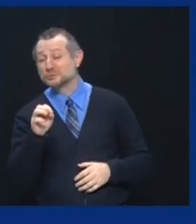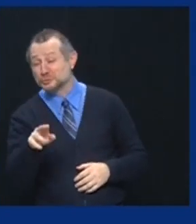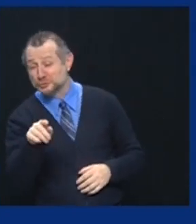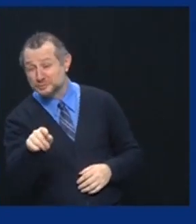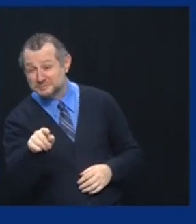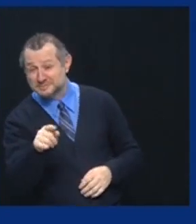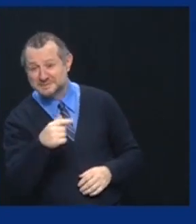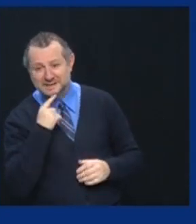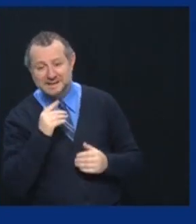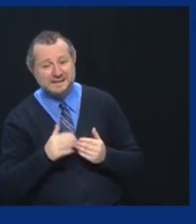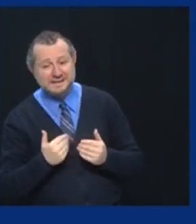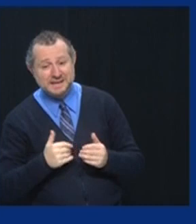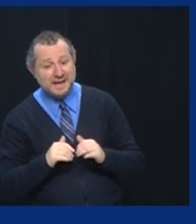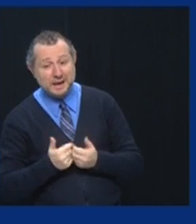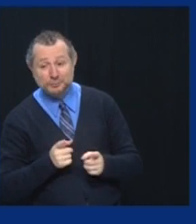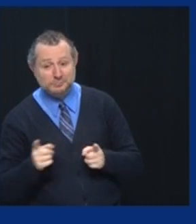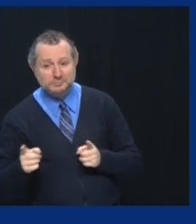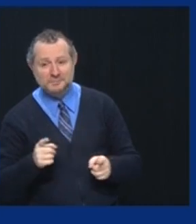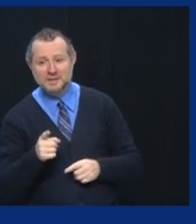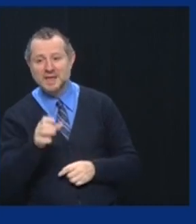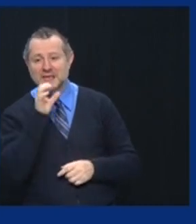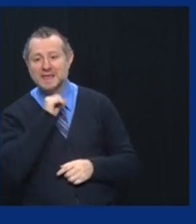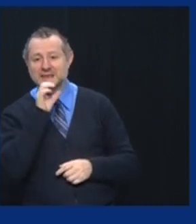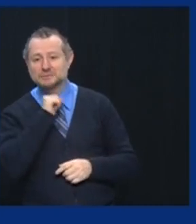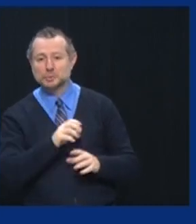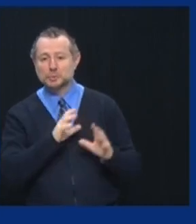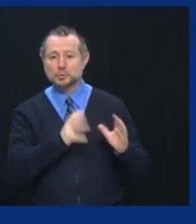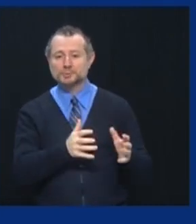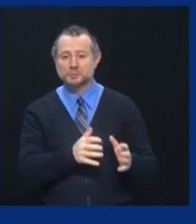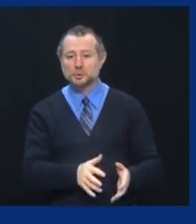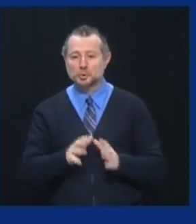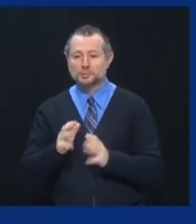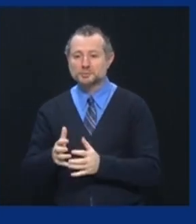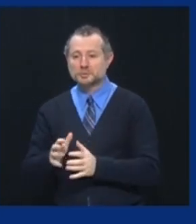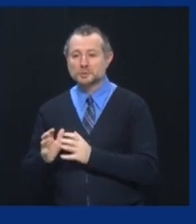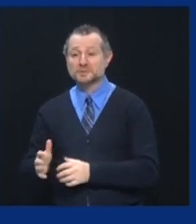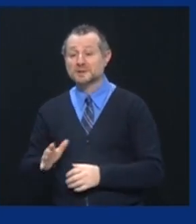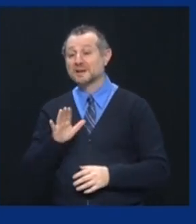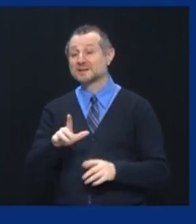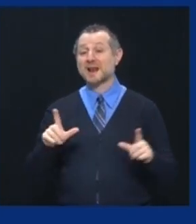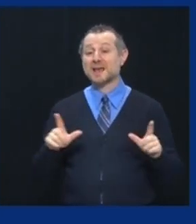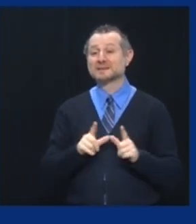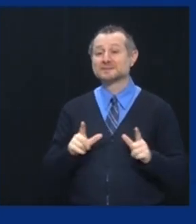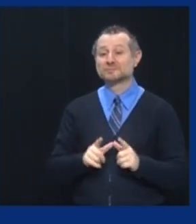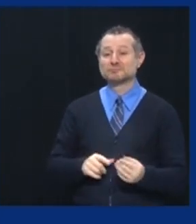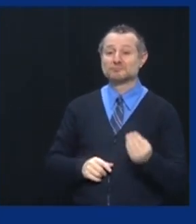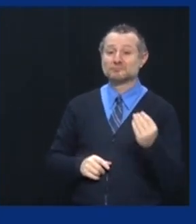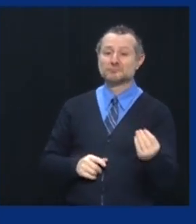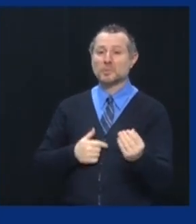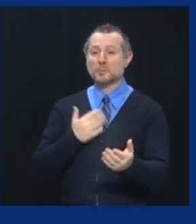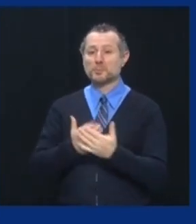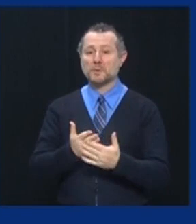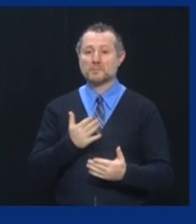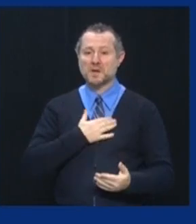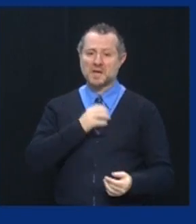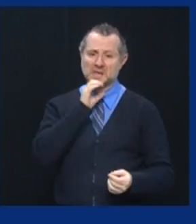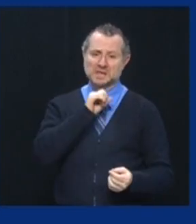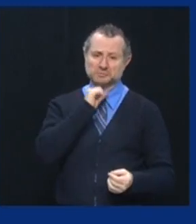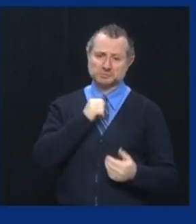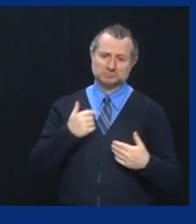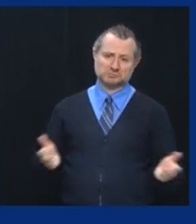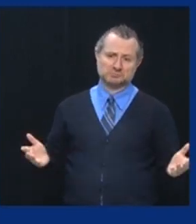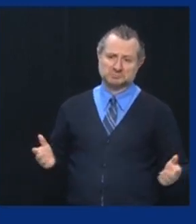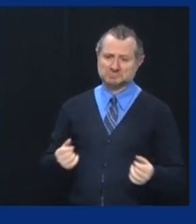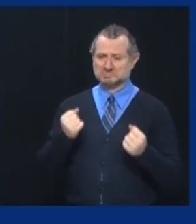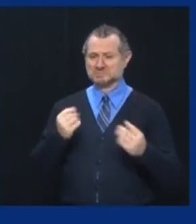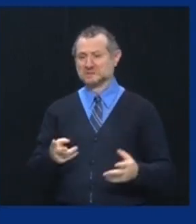age. So your license would do it, right? There are many pieces of ID